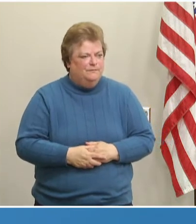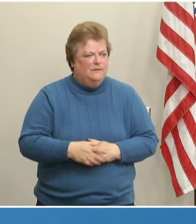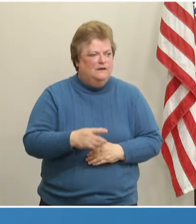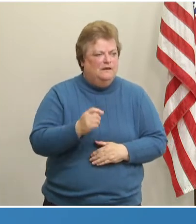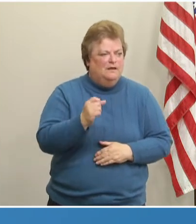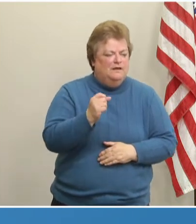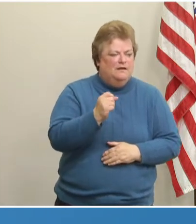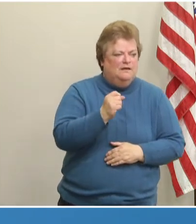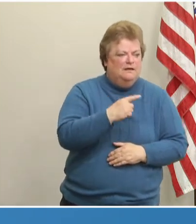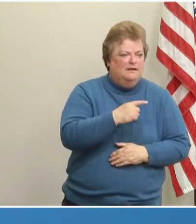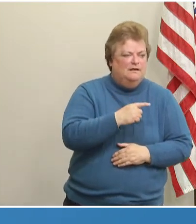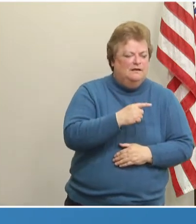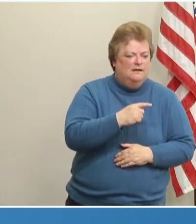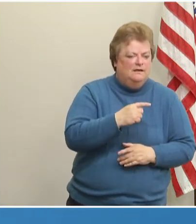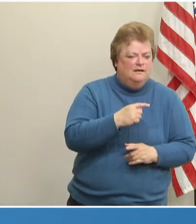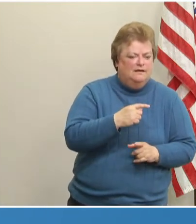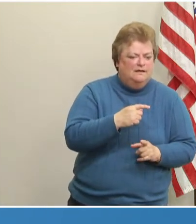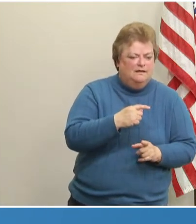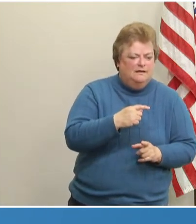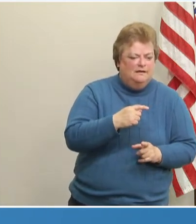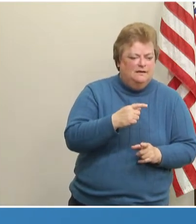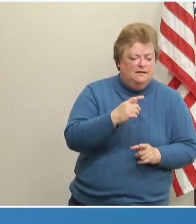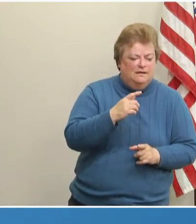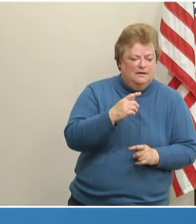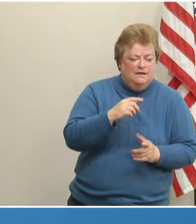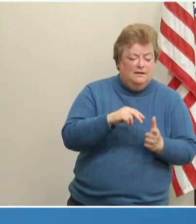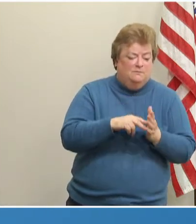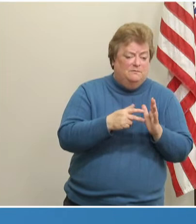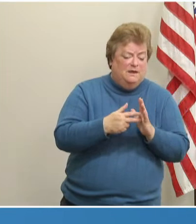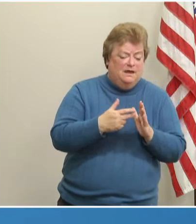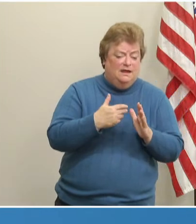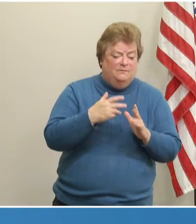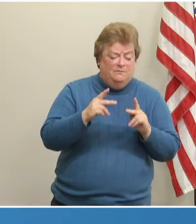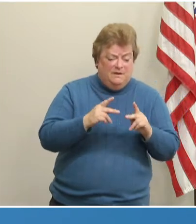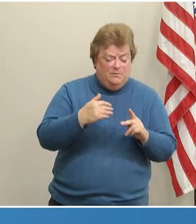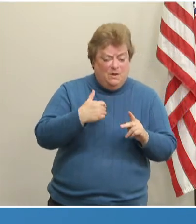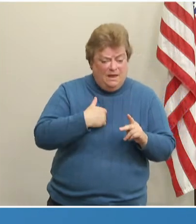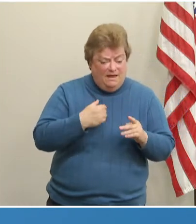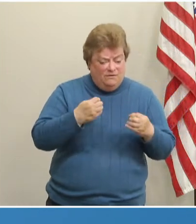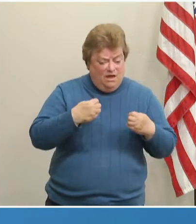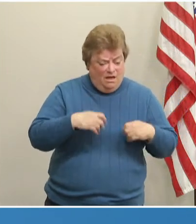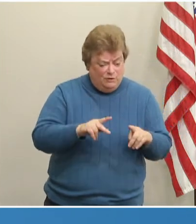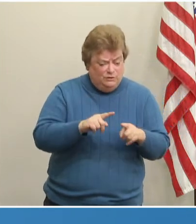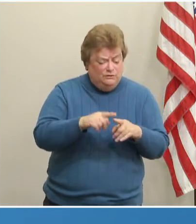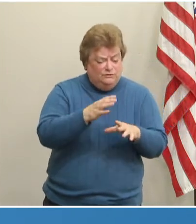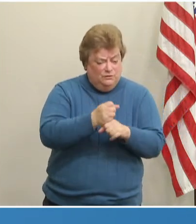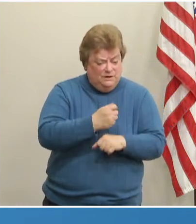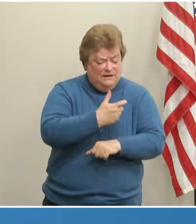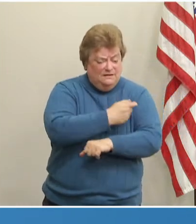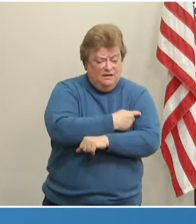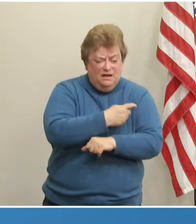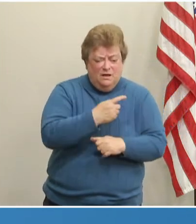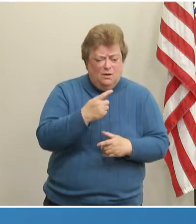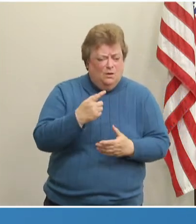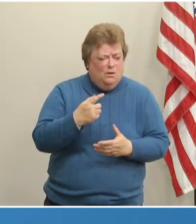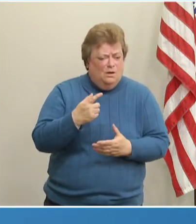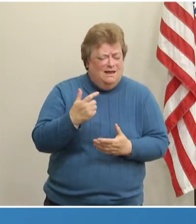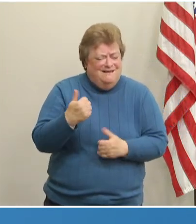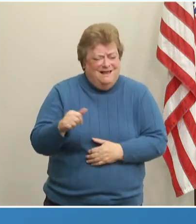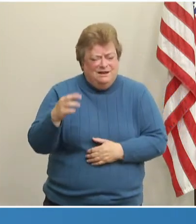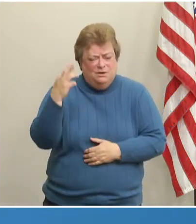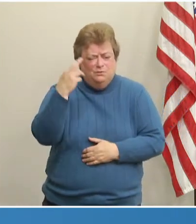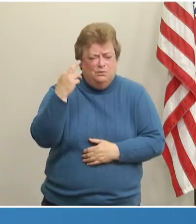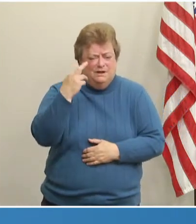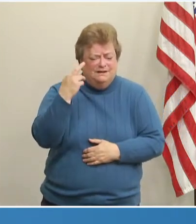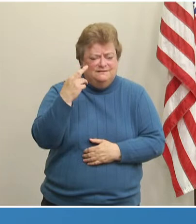Outside of just not having as many opportunities so far to get vaccinated, are there any reasons that you've found,